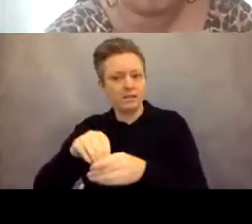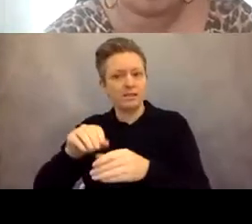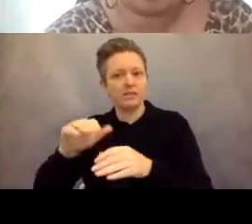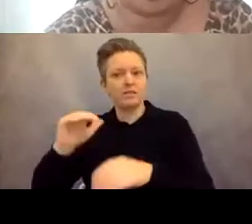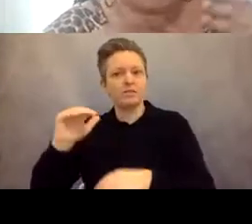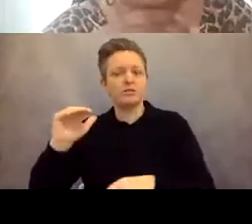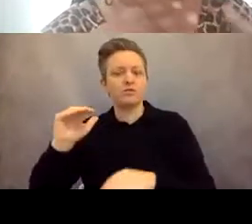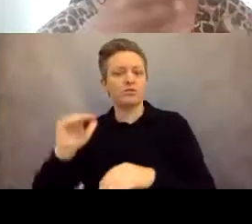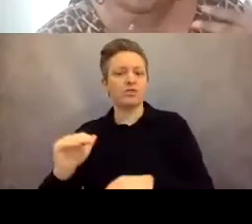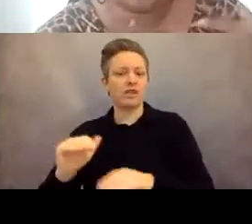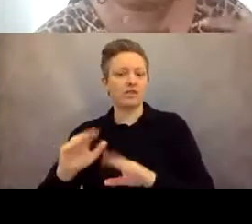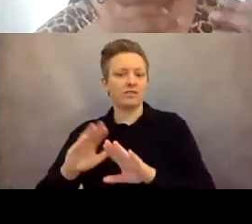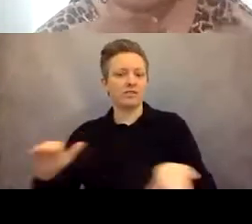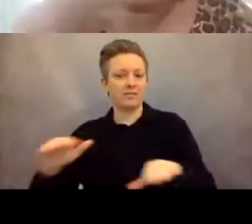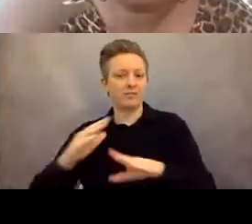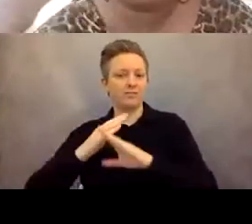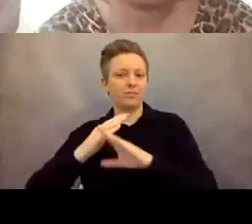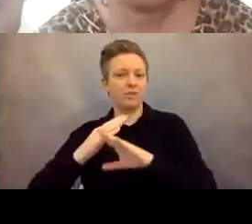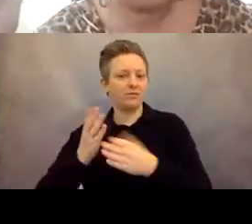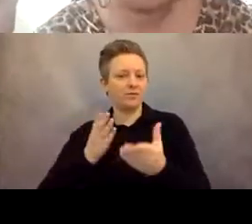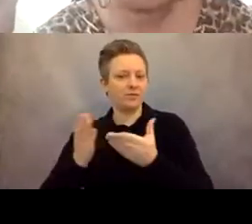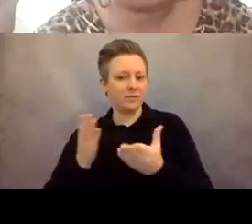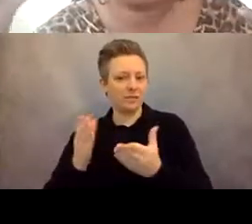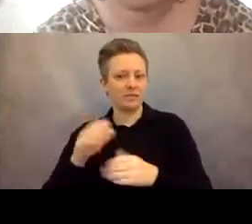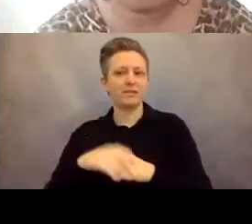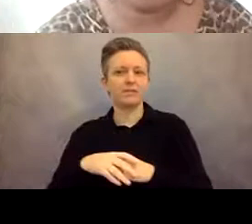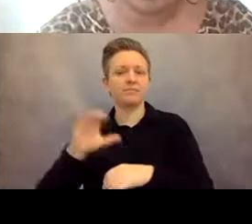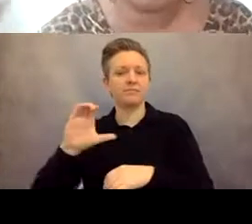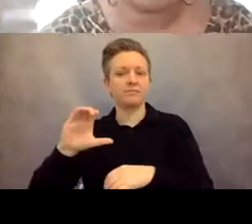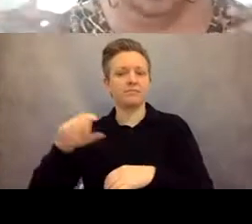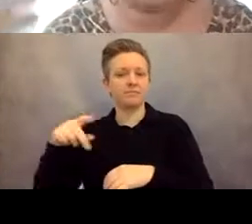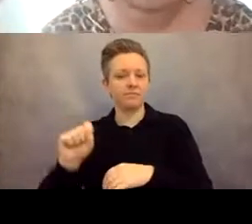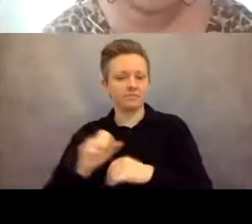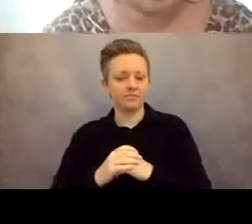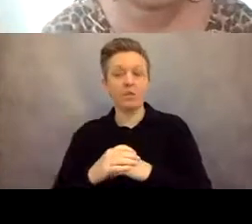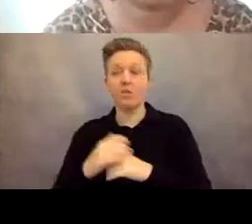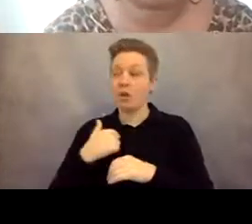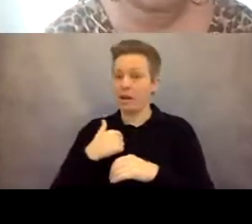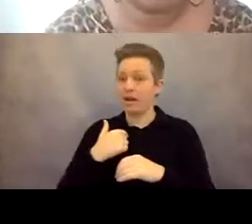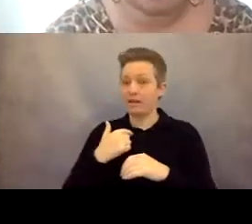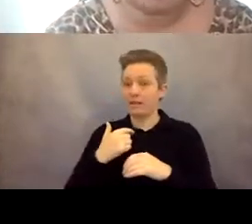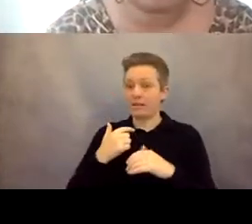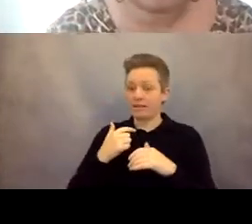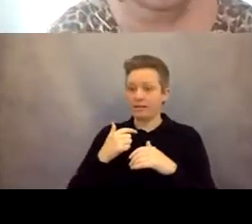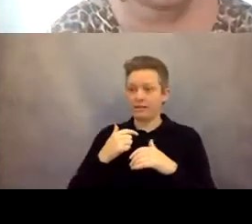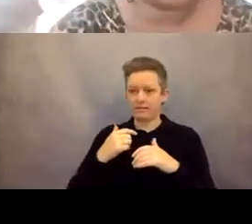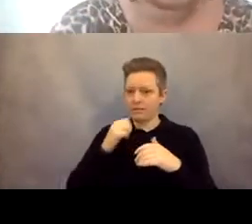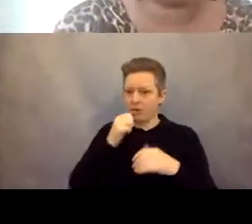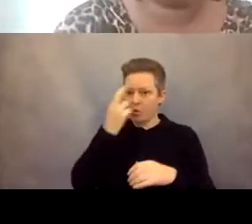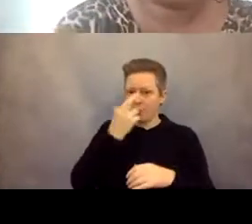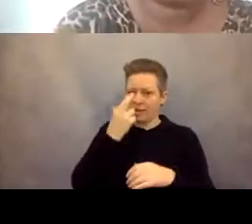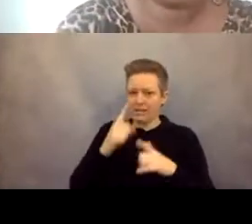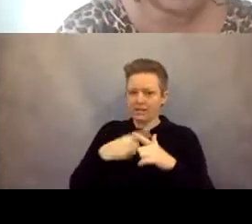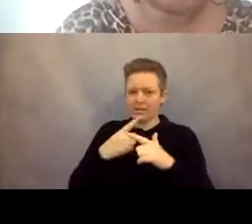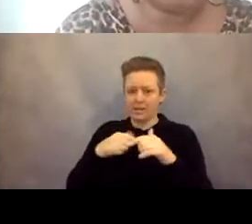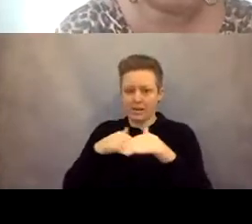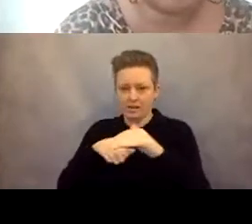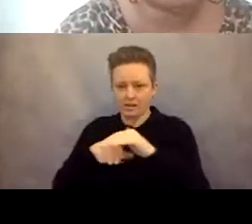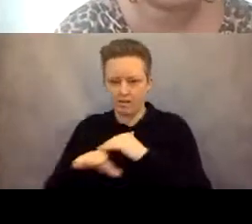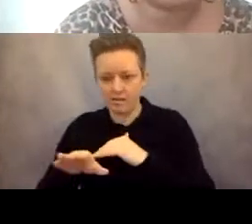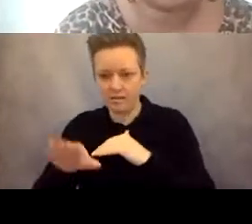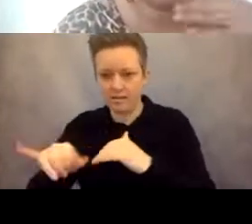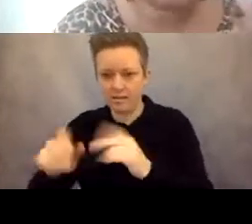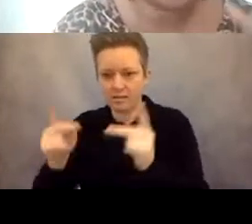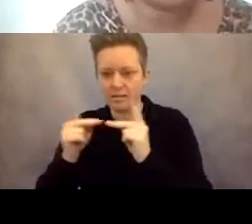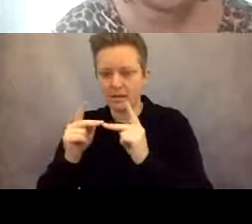it in my work and understand my own trauma reactions and how they would show up, and then be able to safety